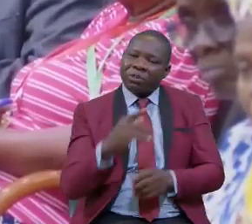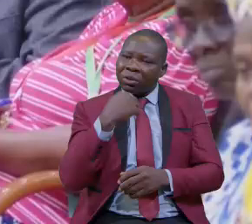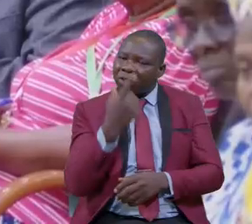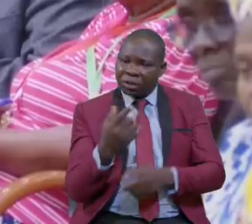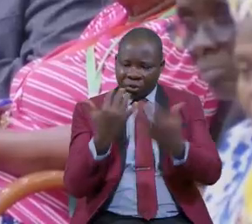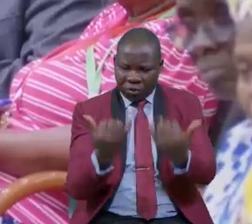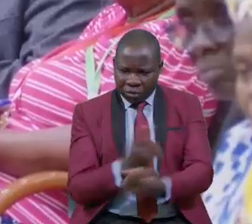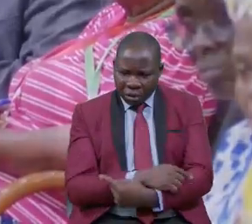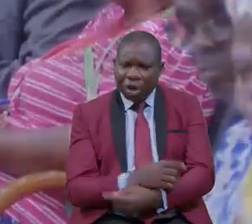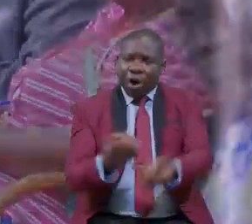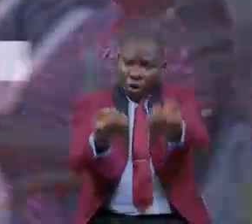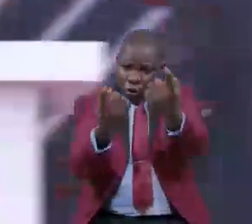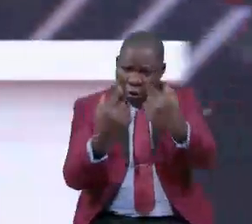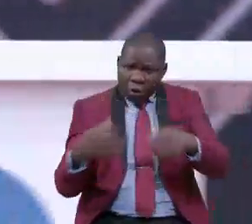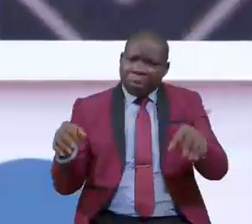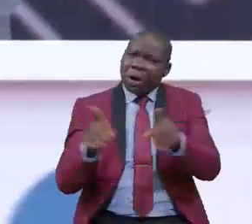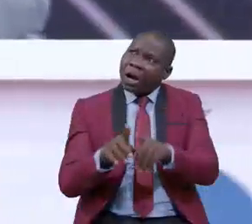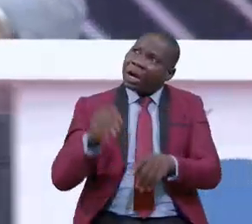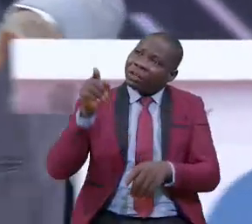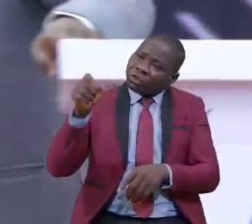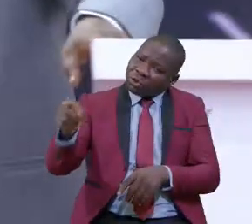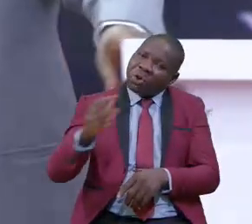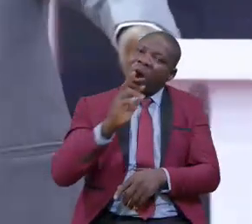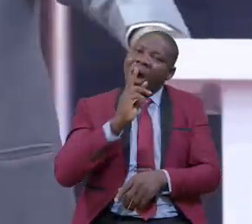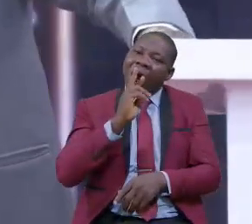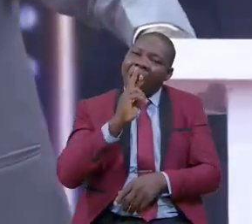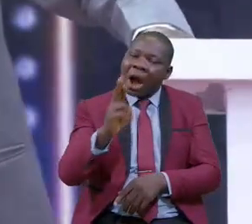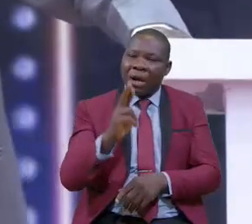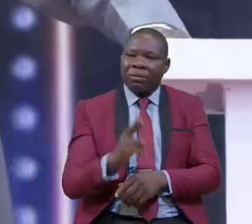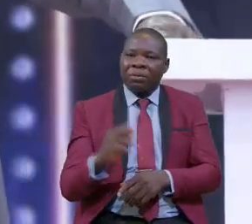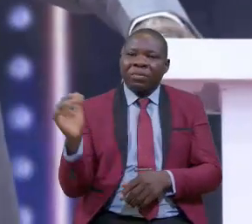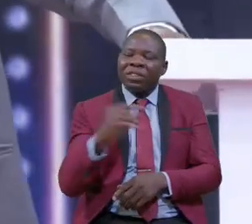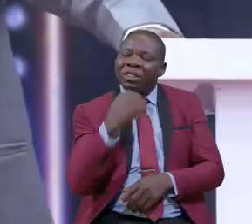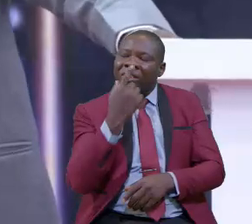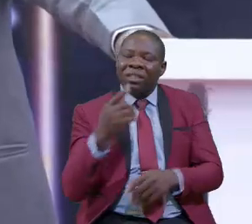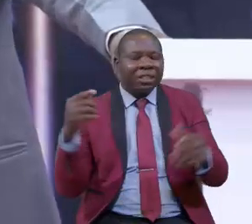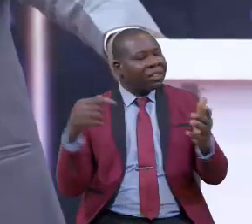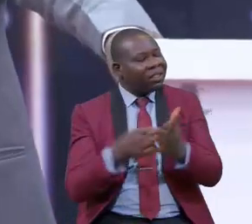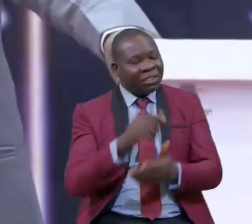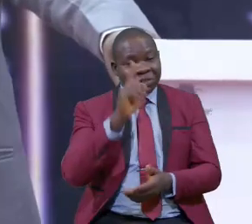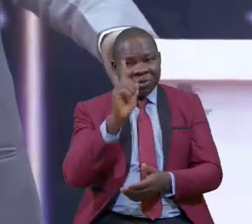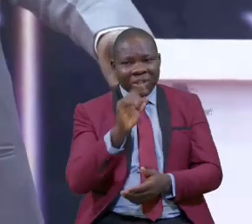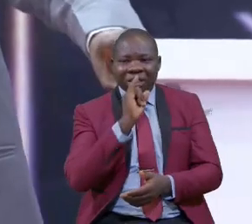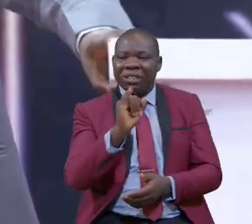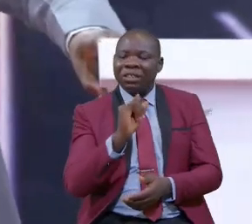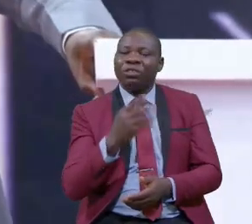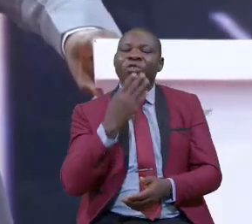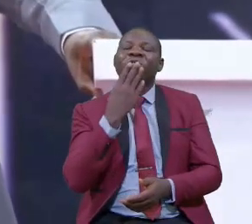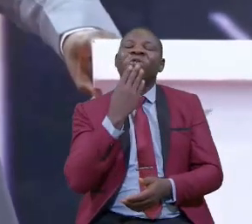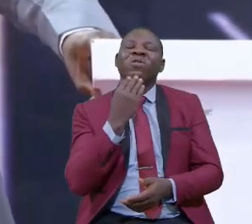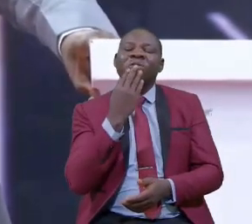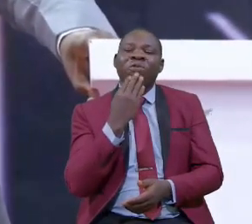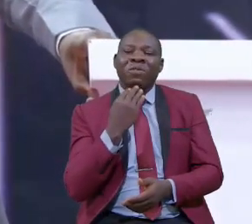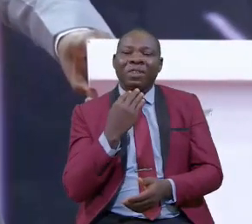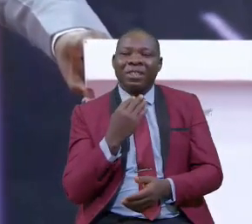they don't listen fully to the old message. They say, this one is sweet. I agree. It is